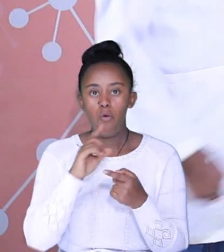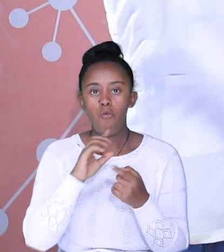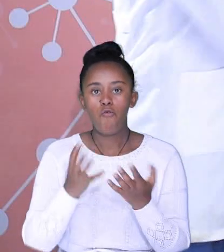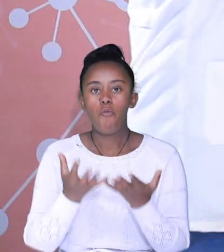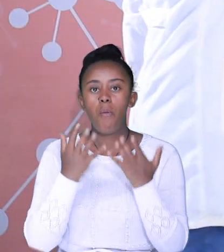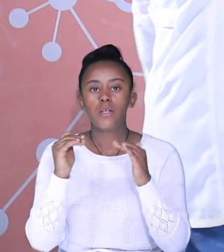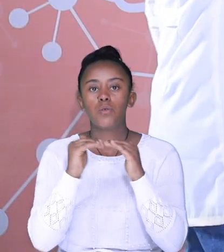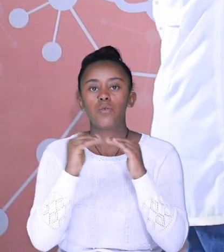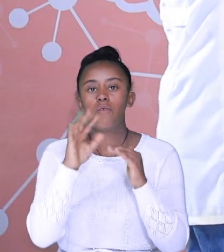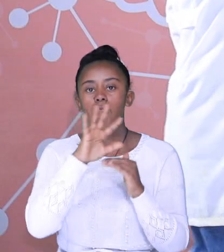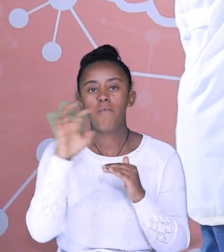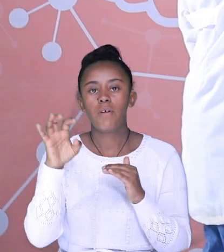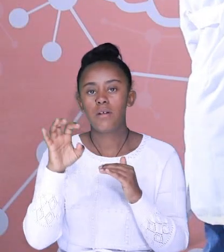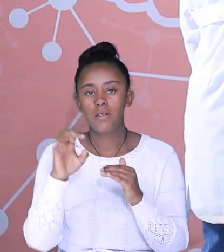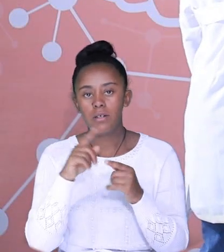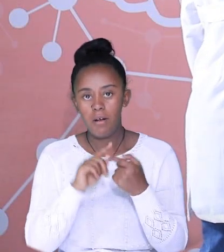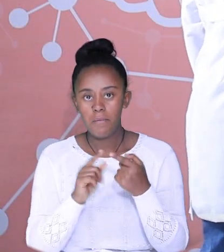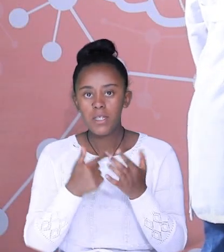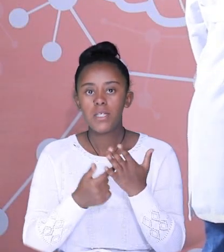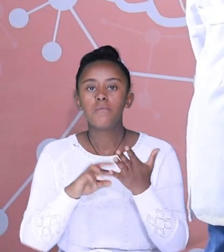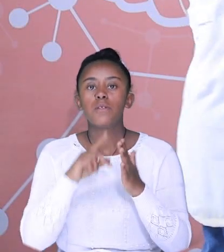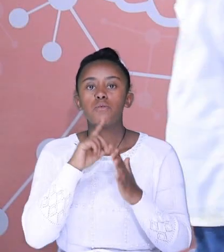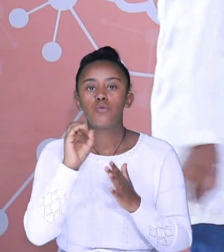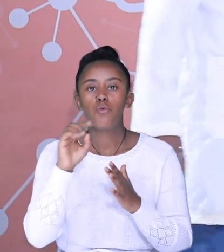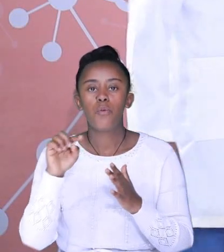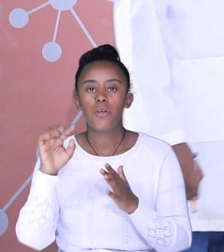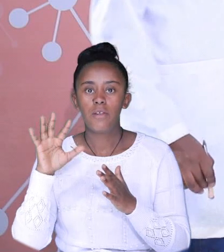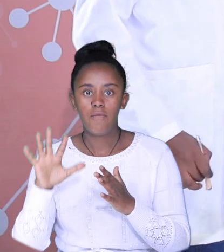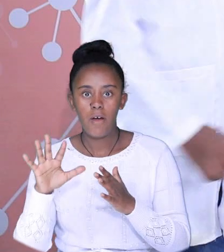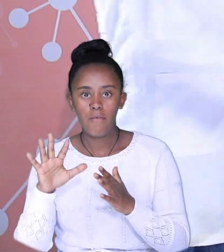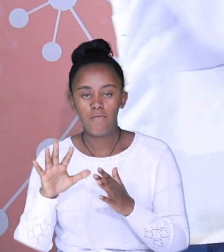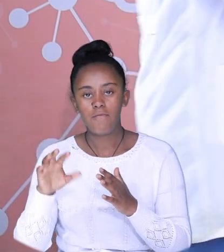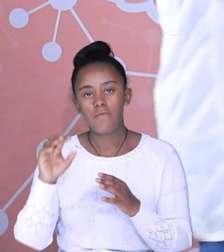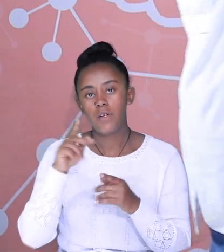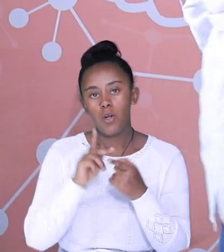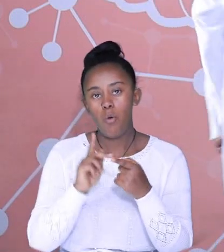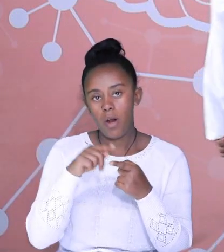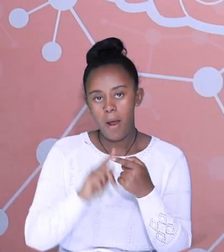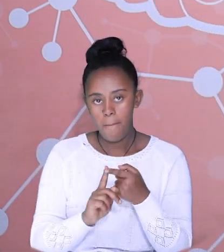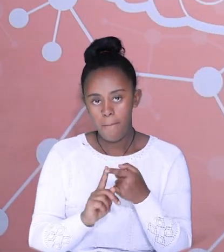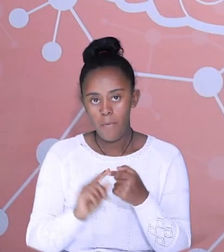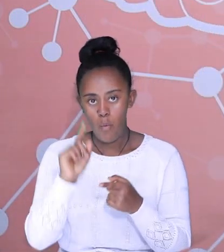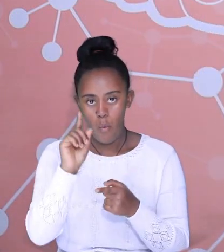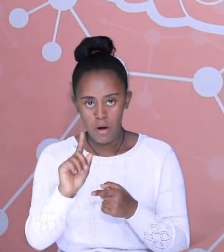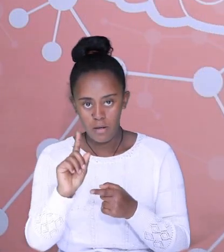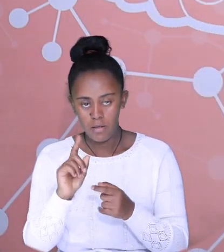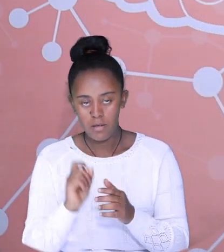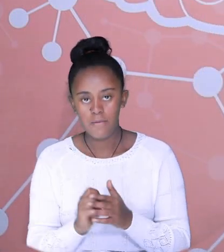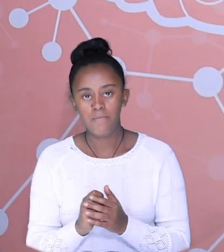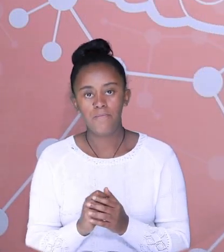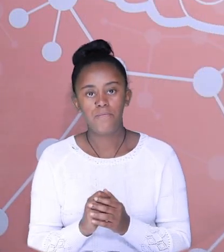Mass is equal to 500 gram. This means 0.5 kilogram. 1